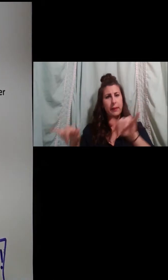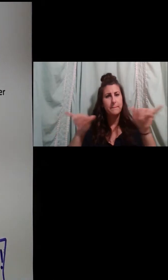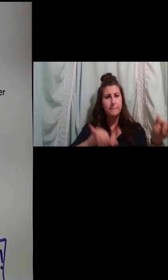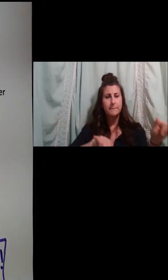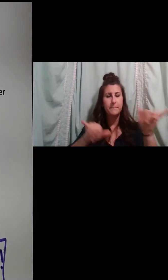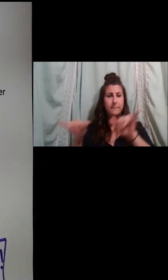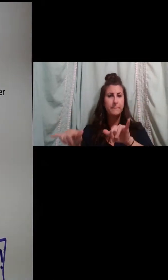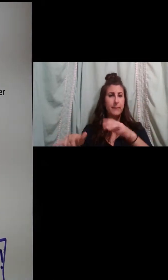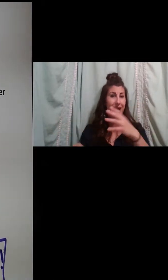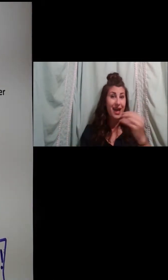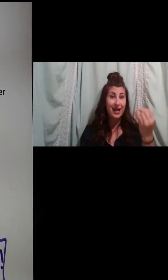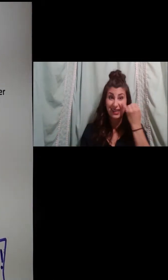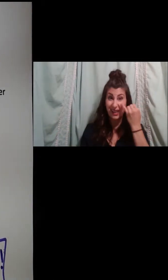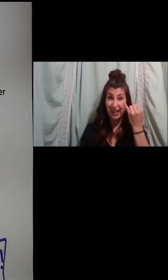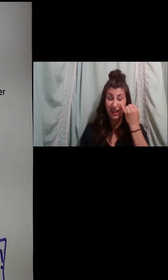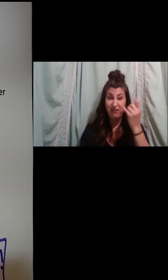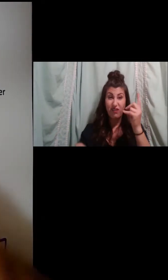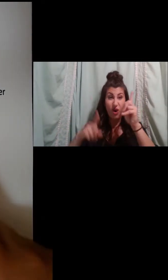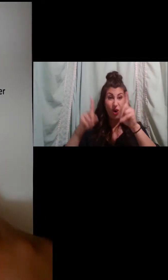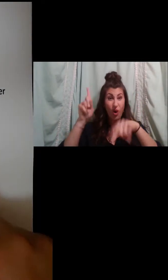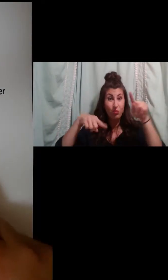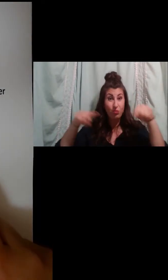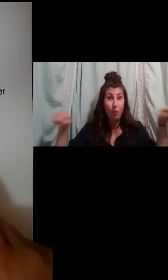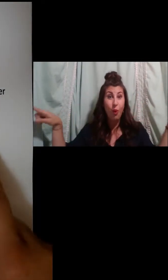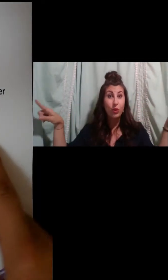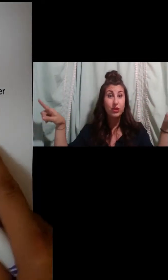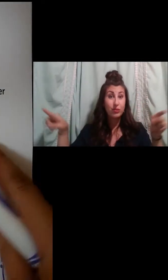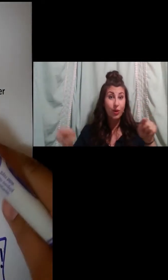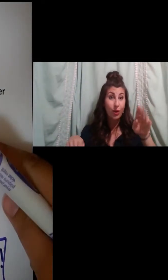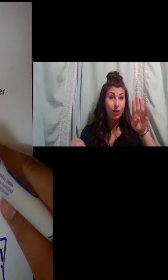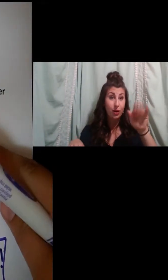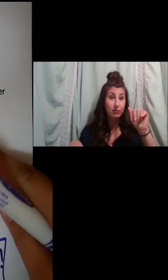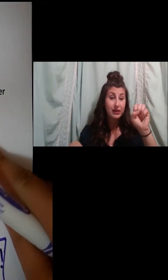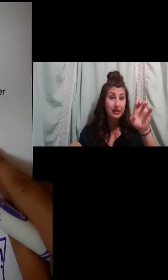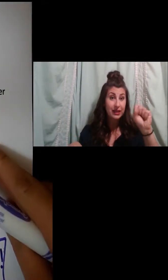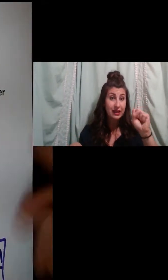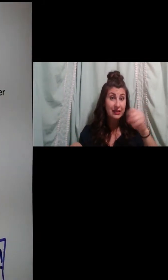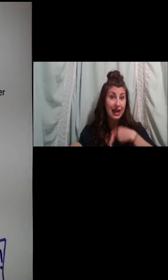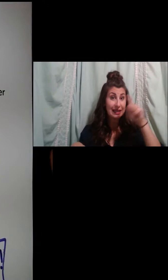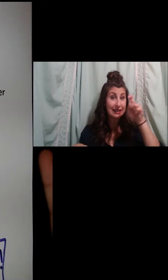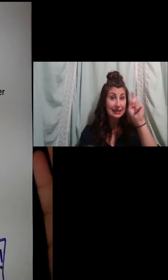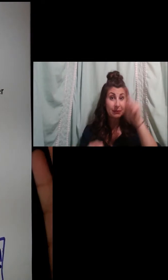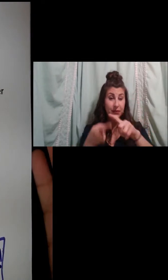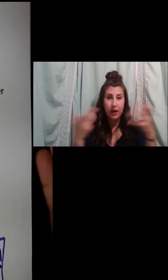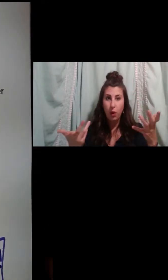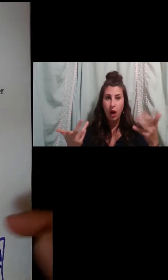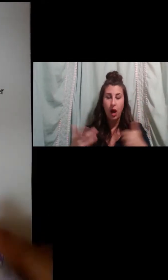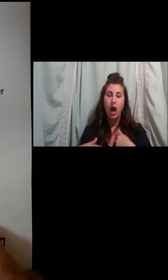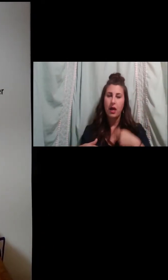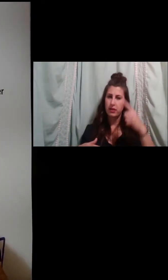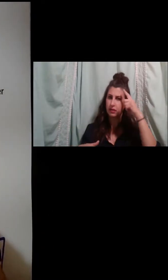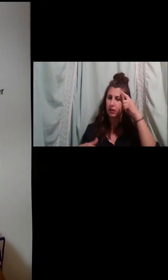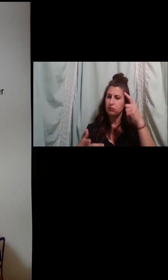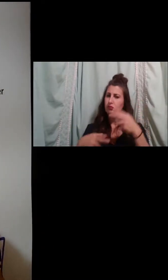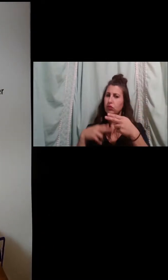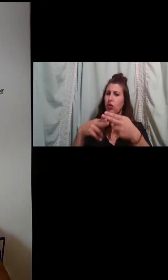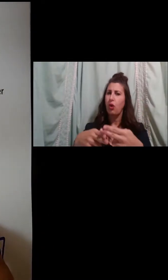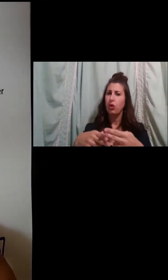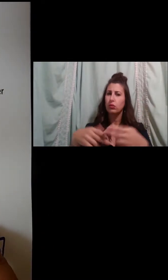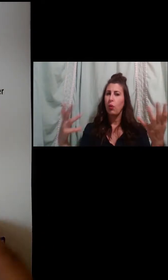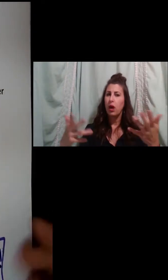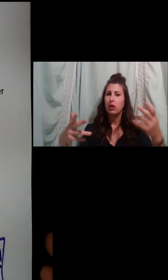same bases. And what about if I have multiple bases to simplify? That's what I'm